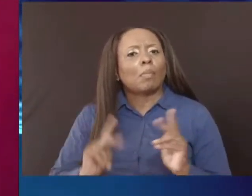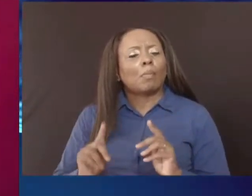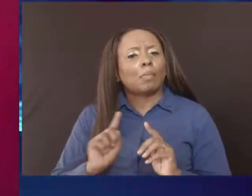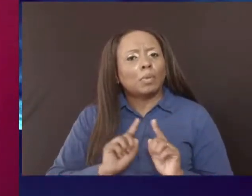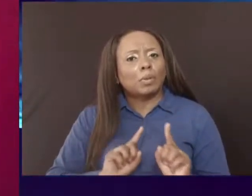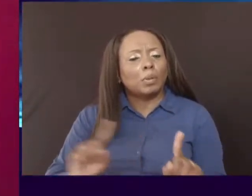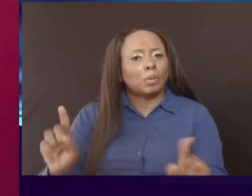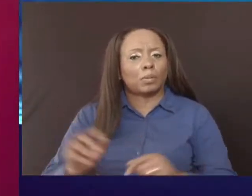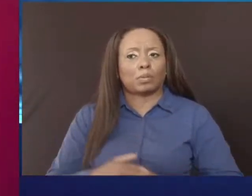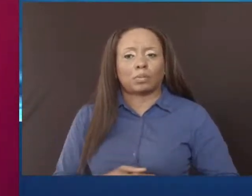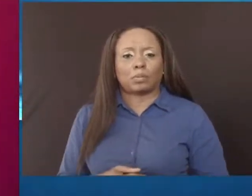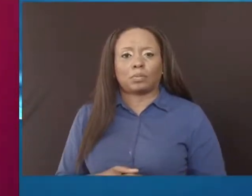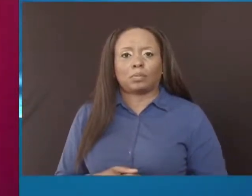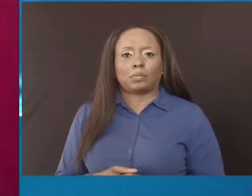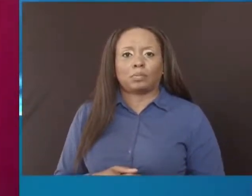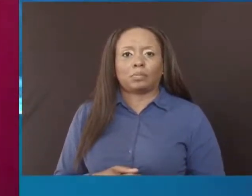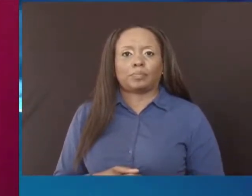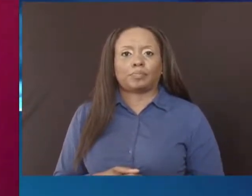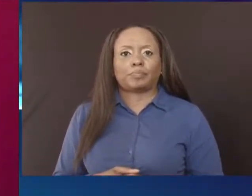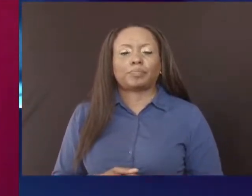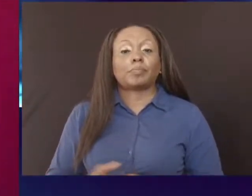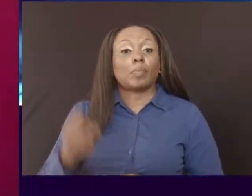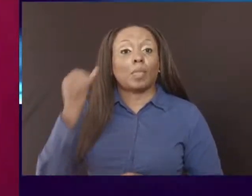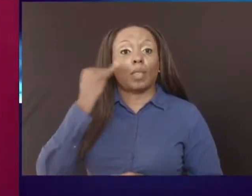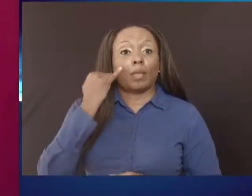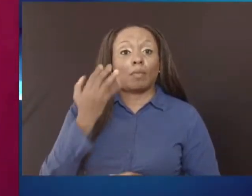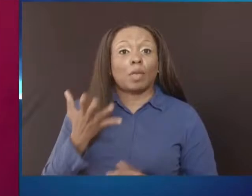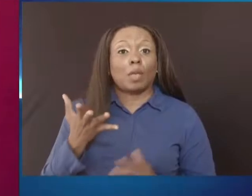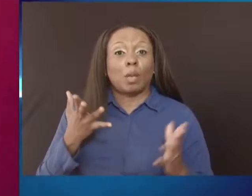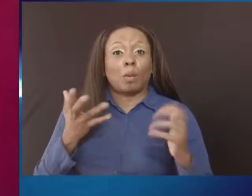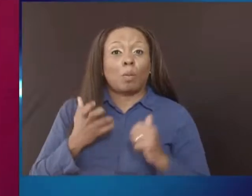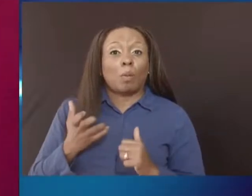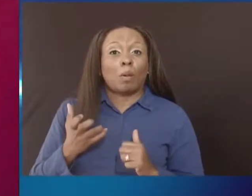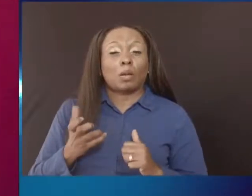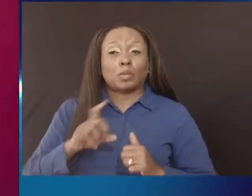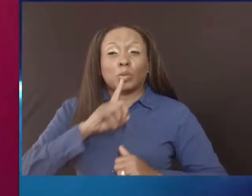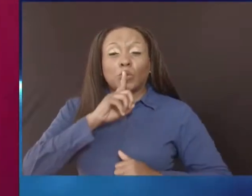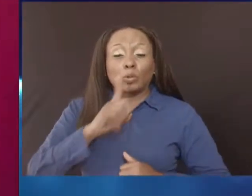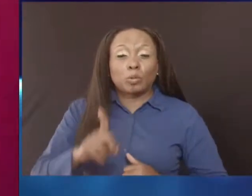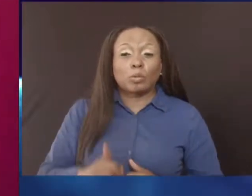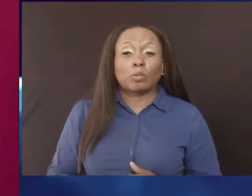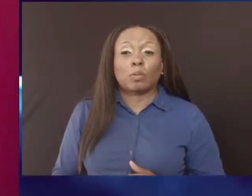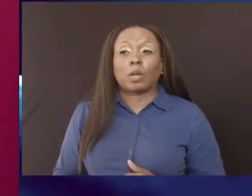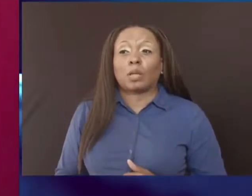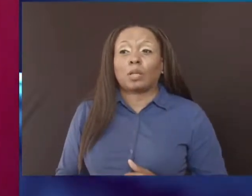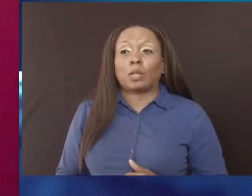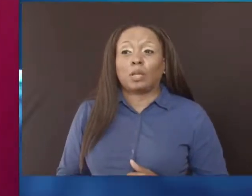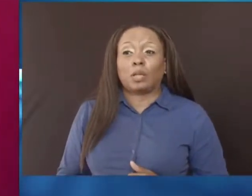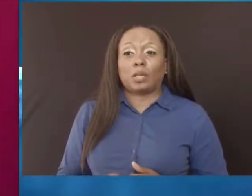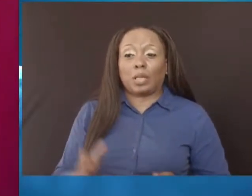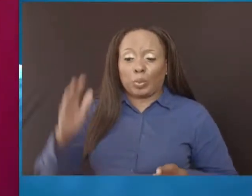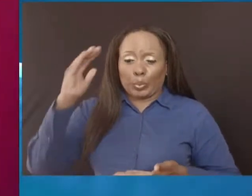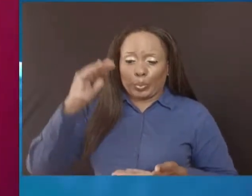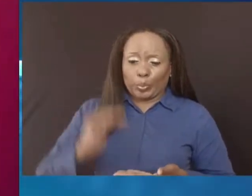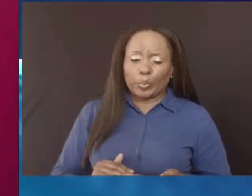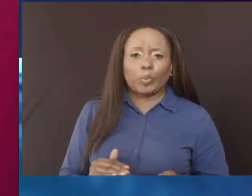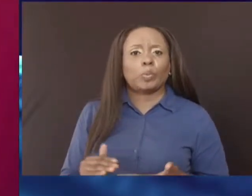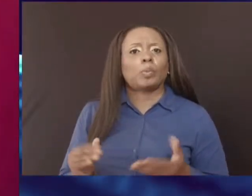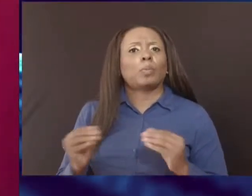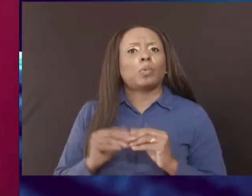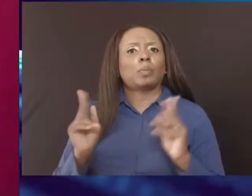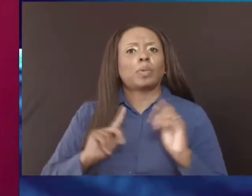that. But for us to get through this pandemic, we need more people to be vaccinated against